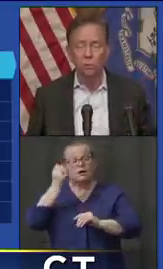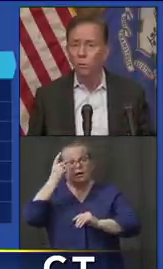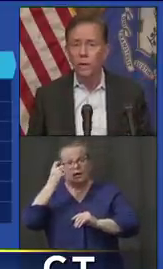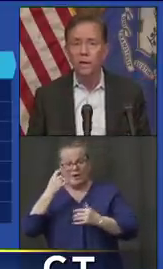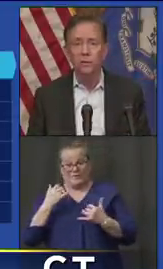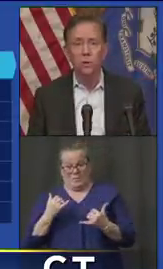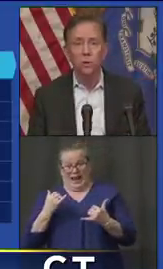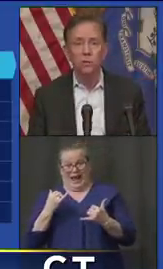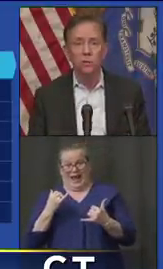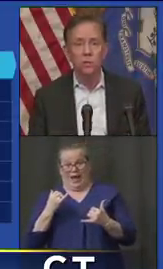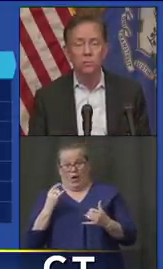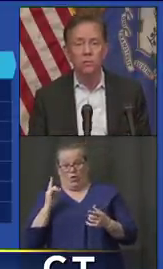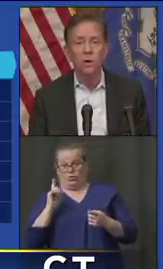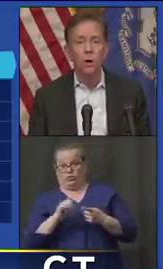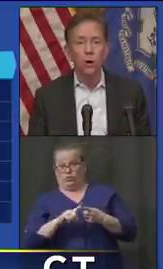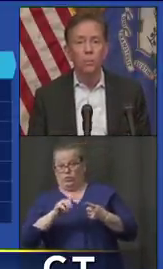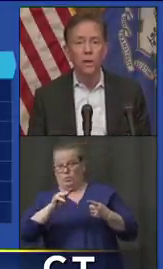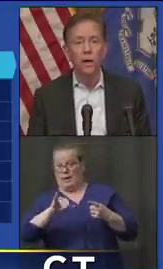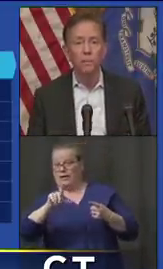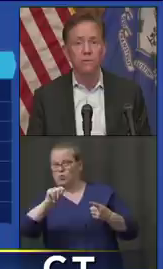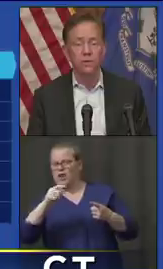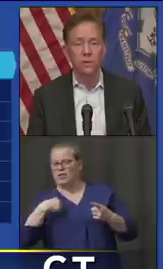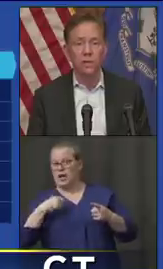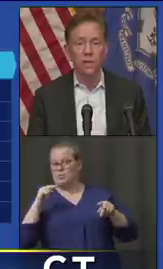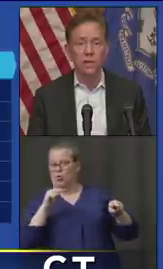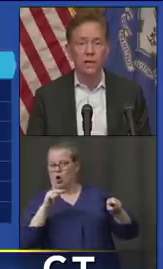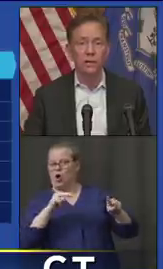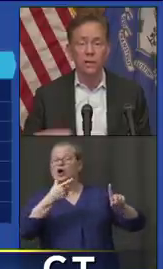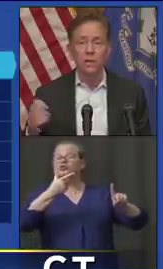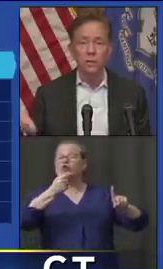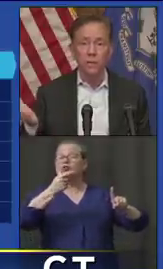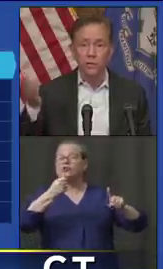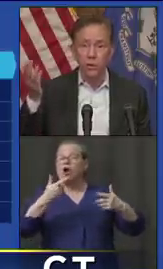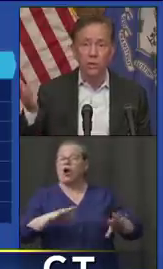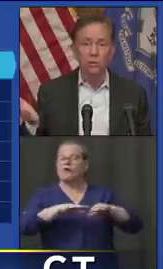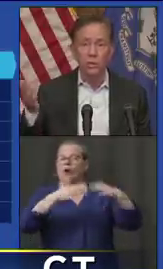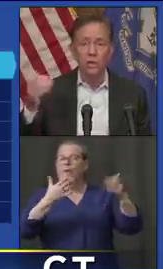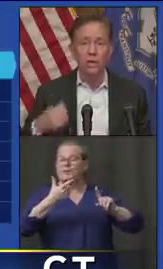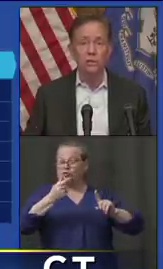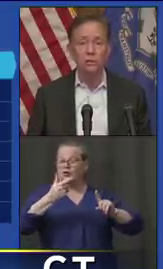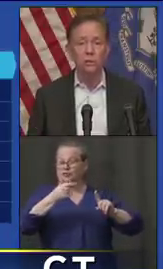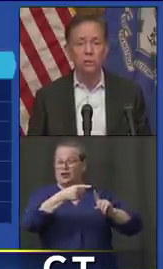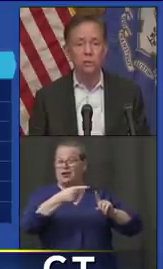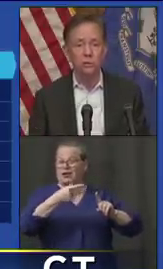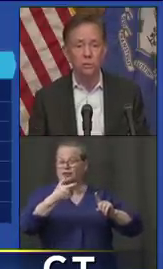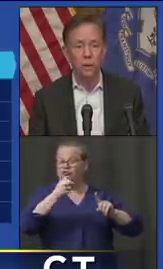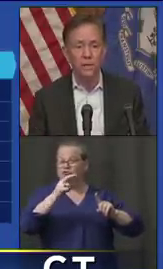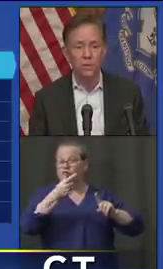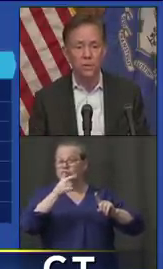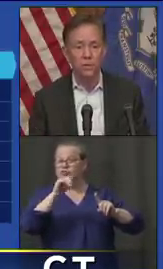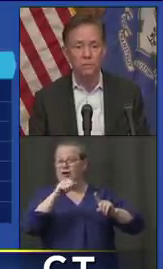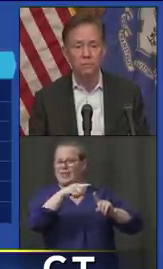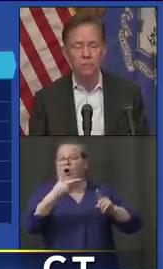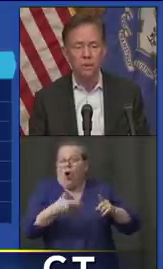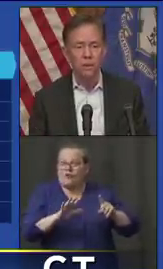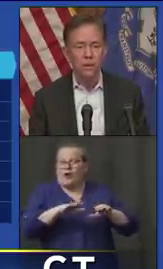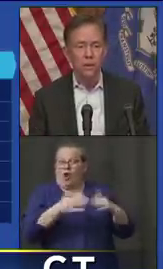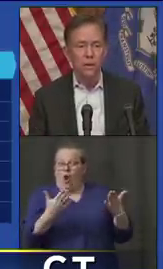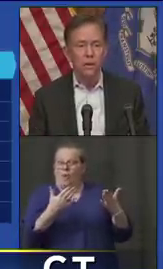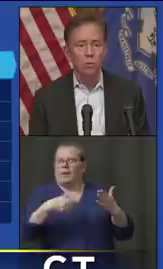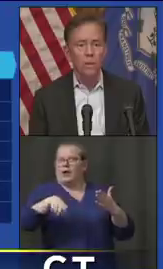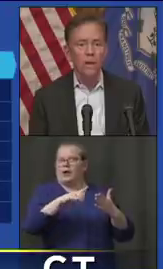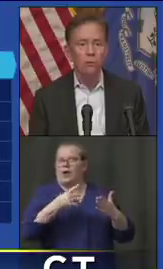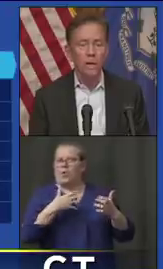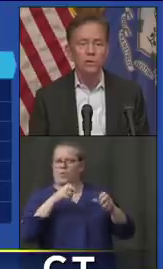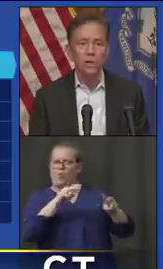of 4-week head start on us in terms of opening up a facility like that to make sure we don't see any surges or spikes in there.